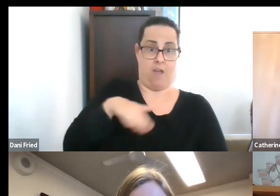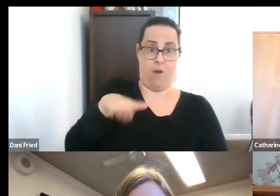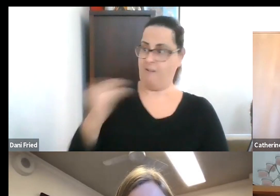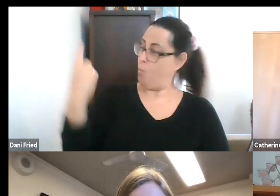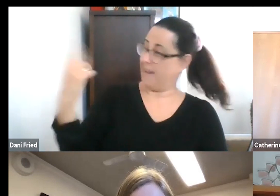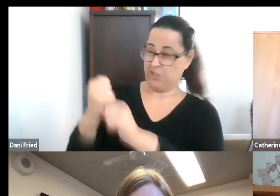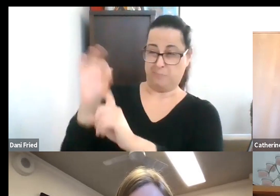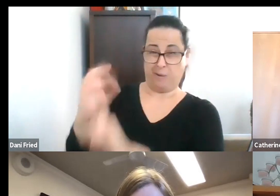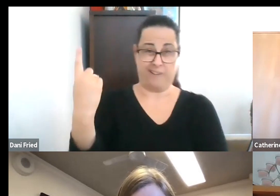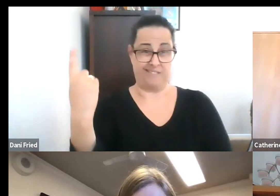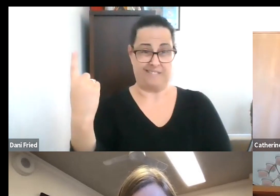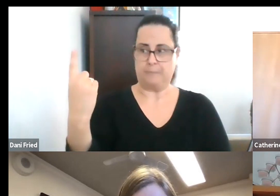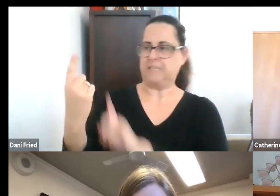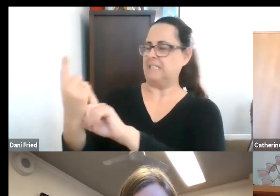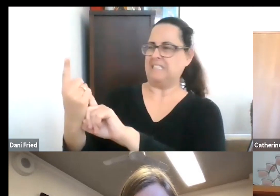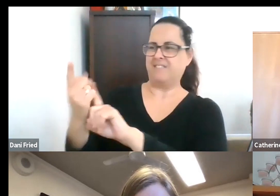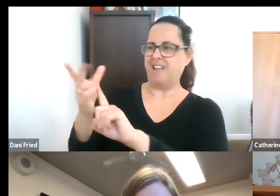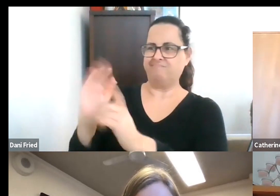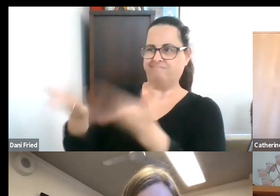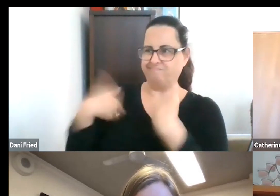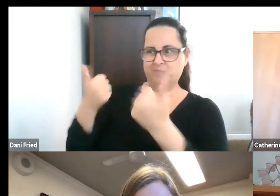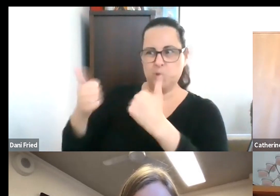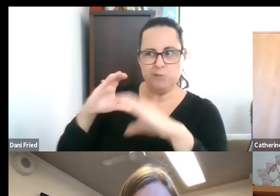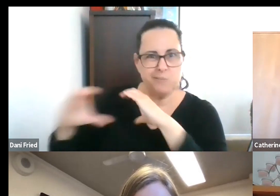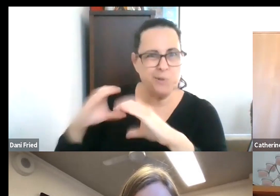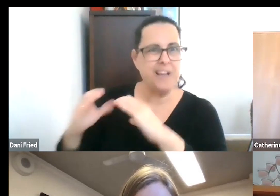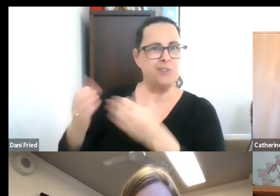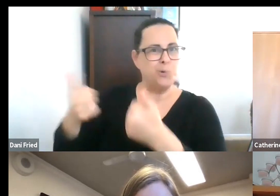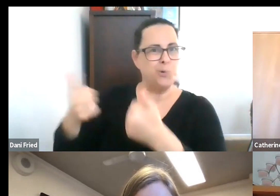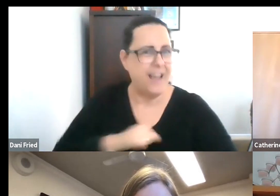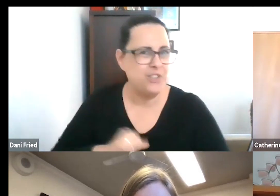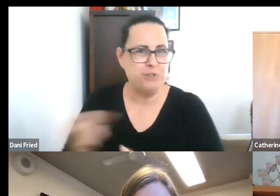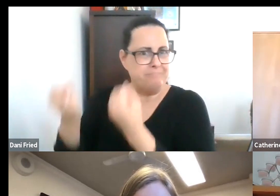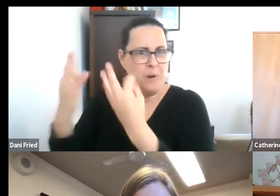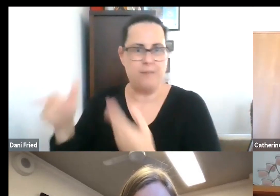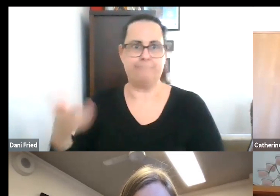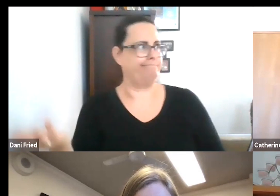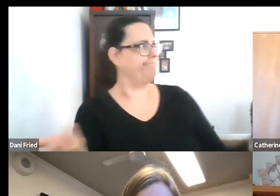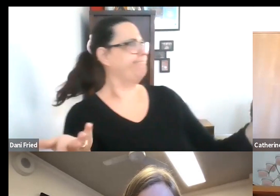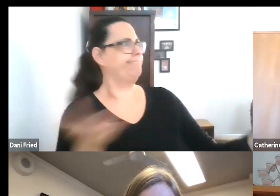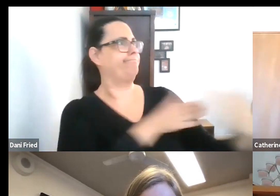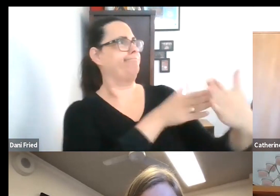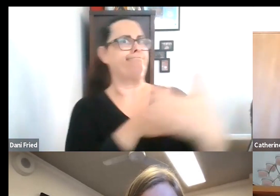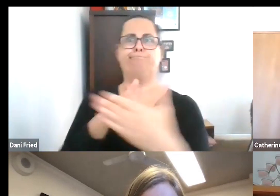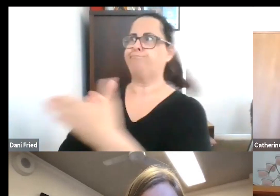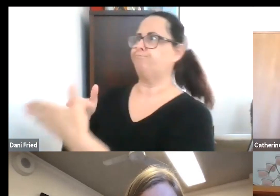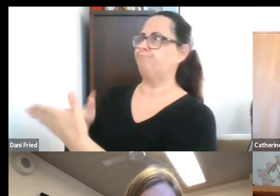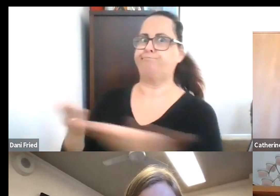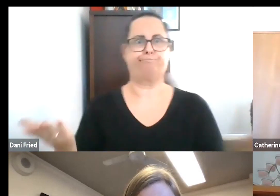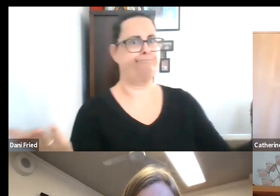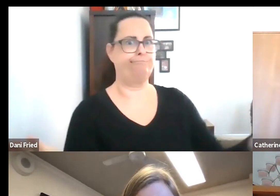they don't tick all those boxes in terms of being approachable and so on. you're in a bit more trouble